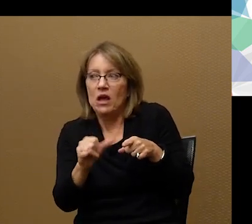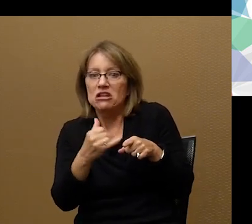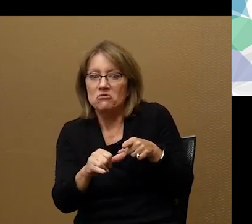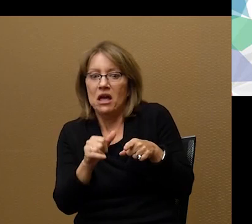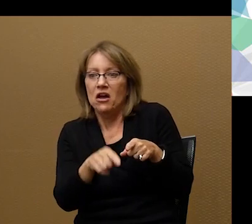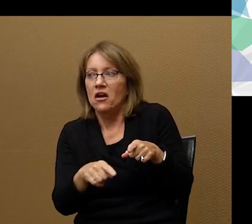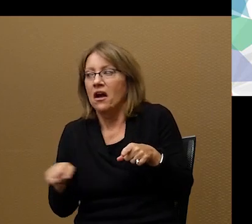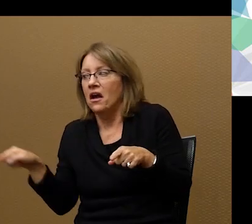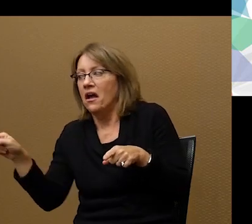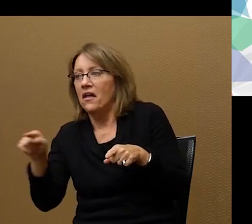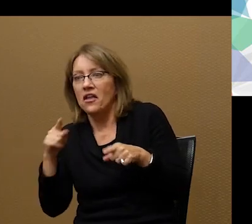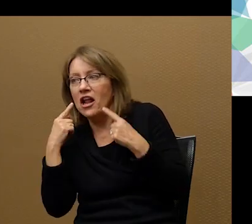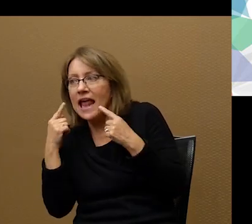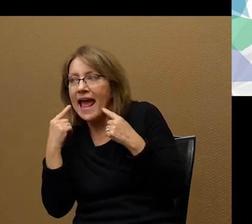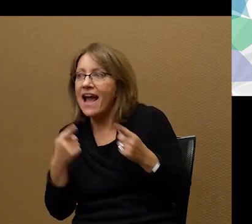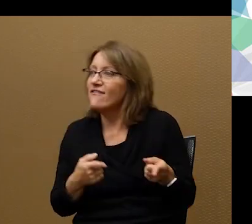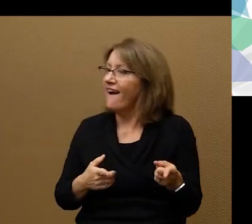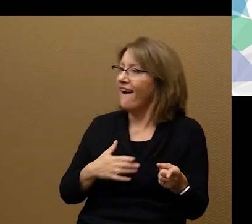words.